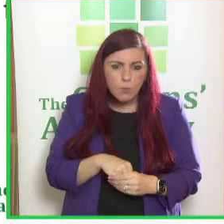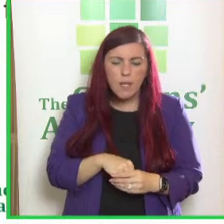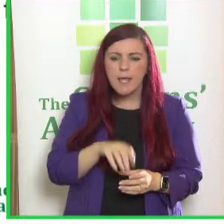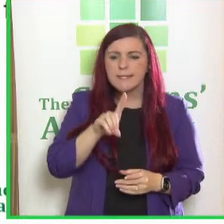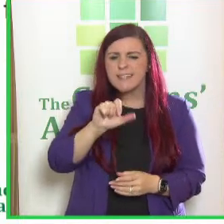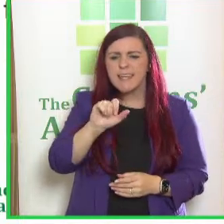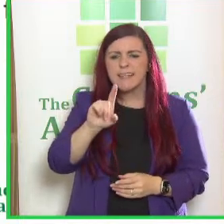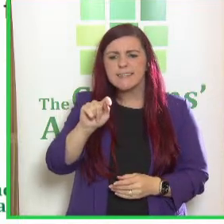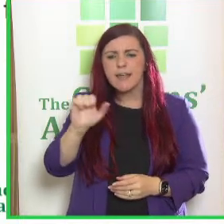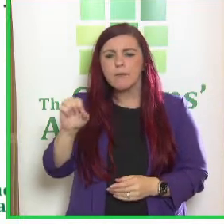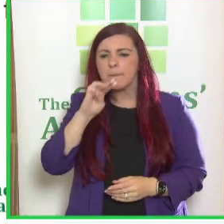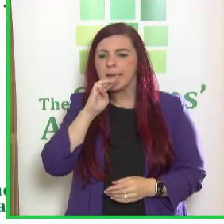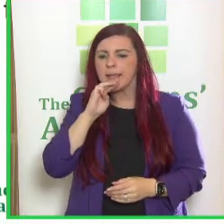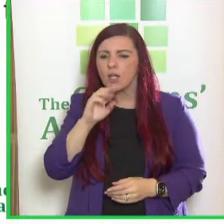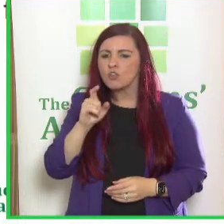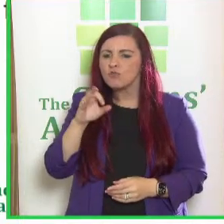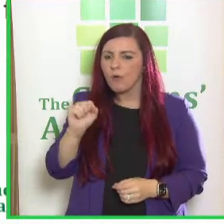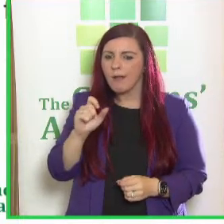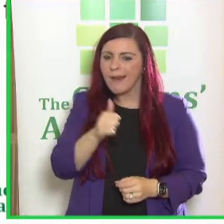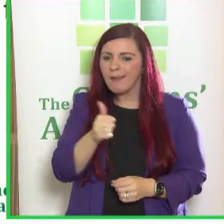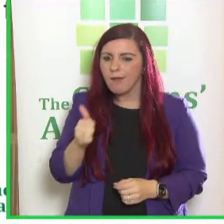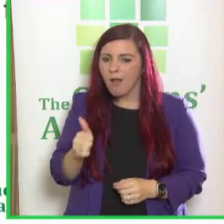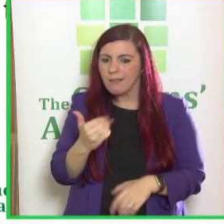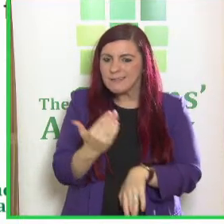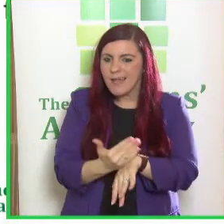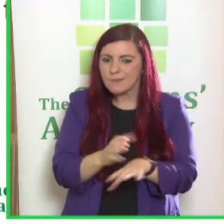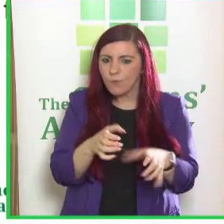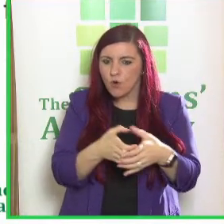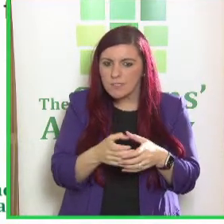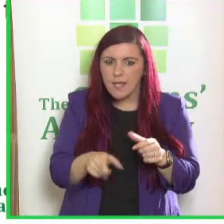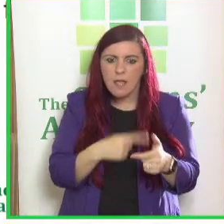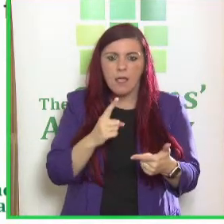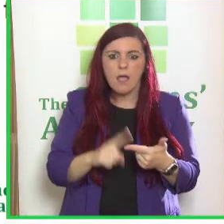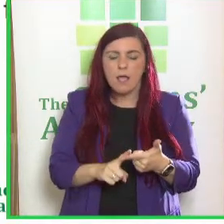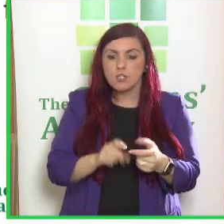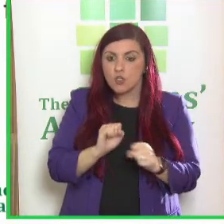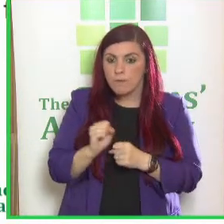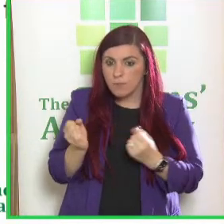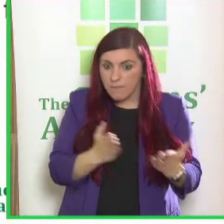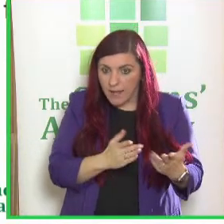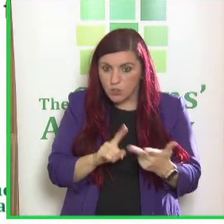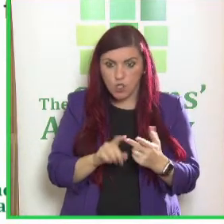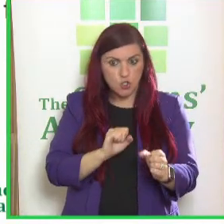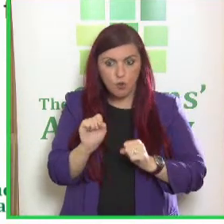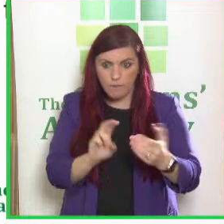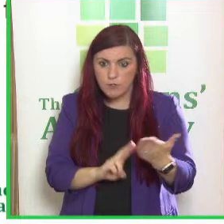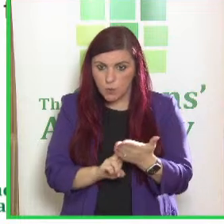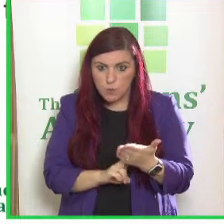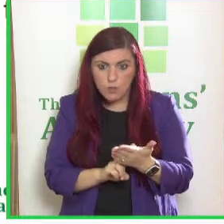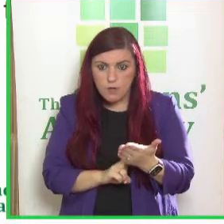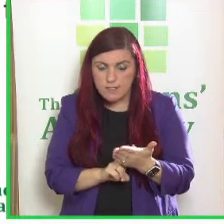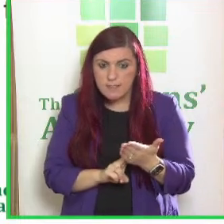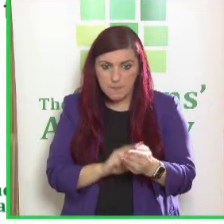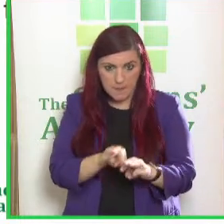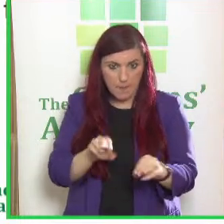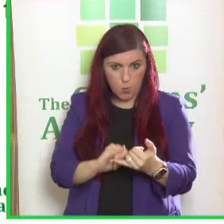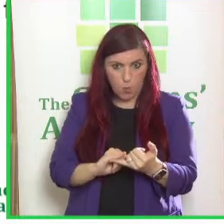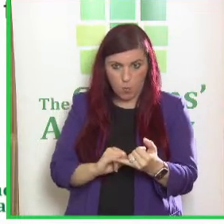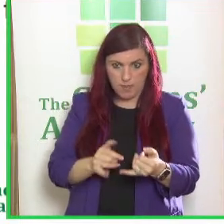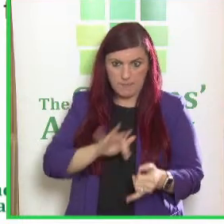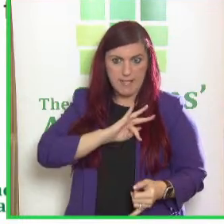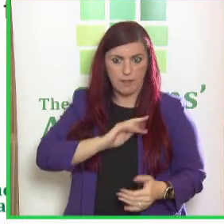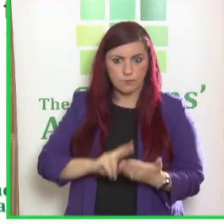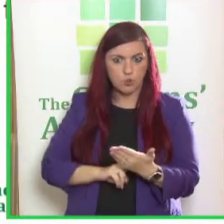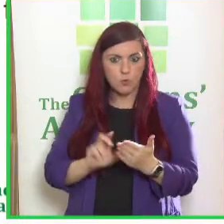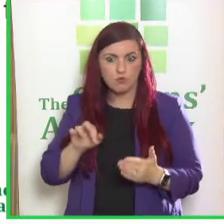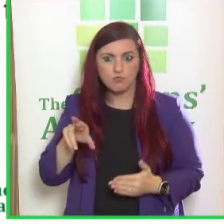forces, service providers, but also service users and people who use drugs, who made a valuable and indeed